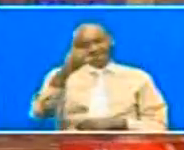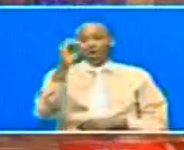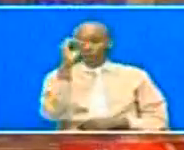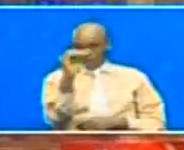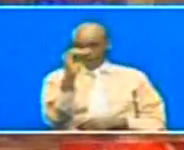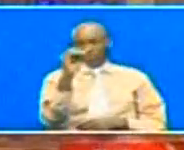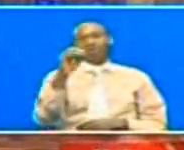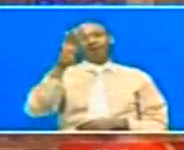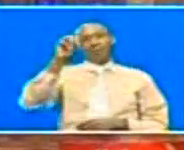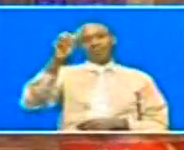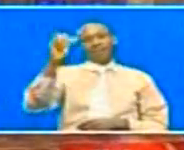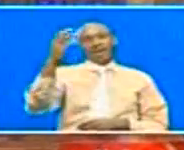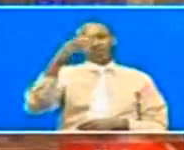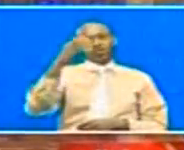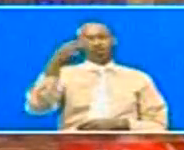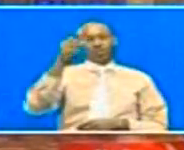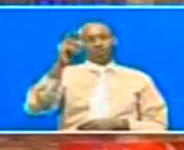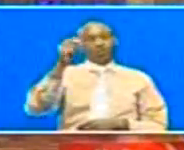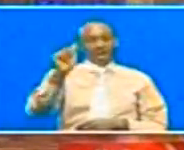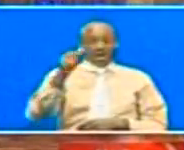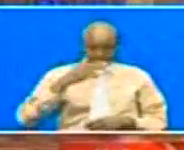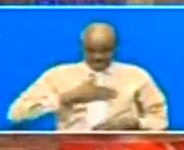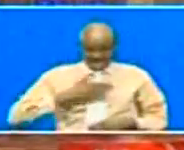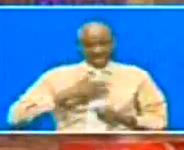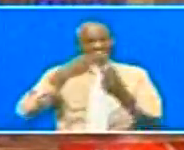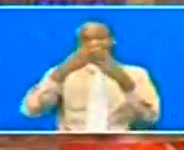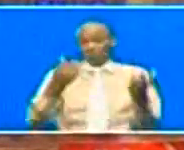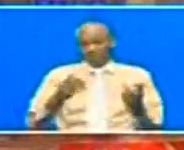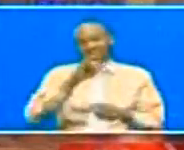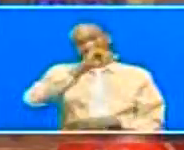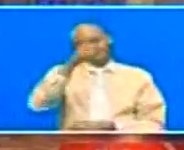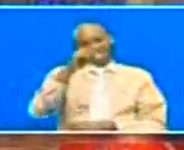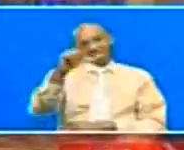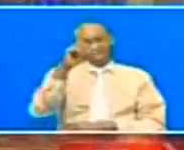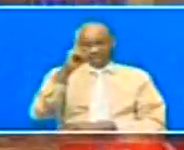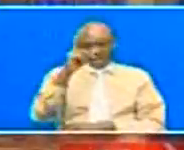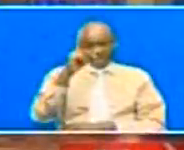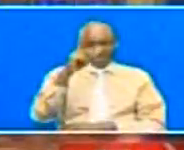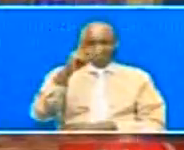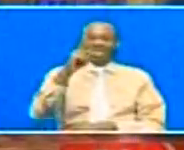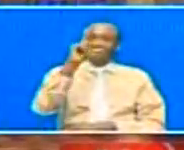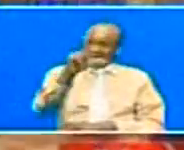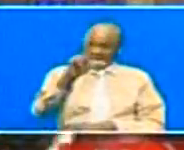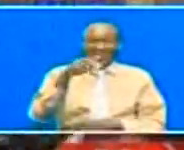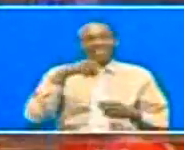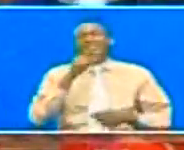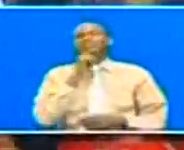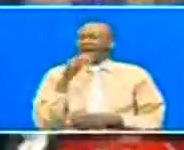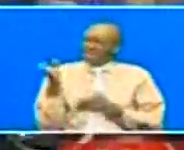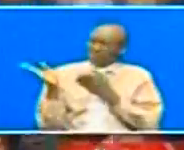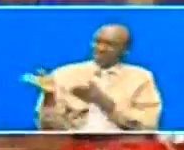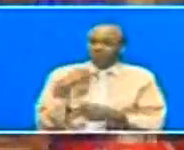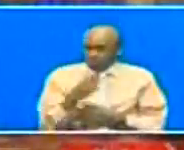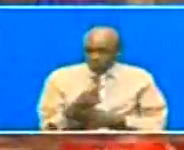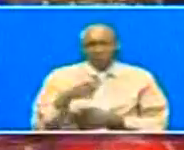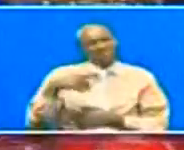at Koinange Jeff. The hashtag is simply JKL or Roga Roga or whatever you want to call it, because the man himself is